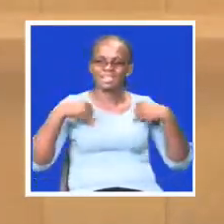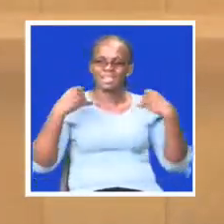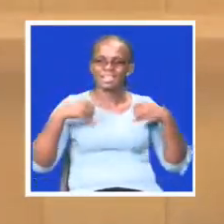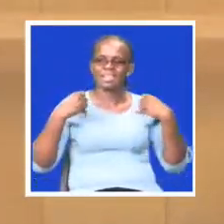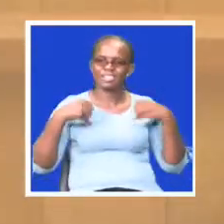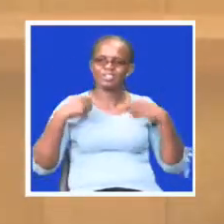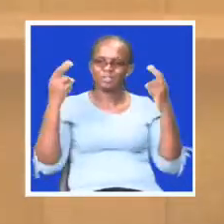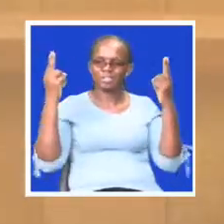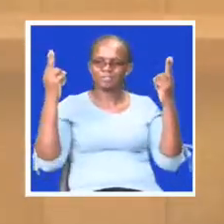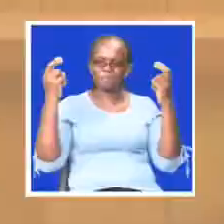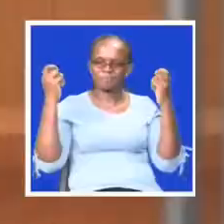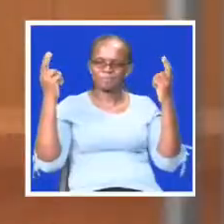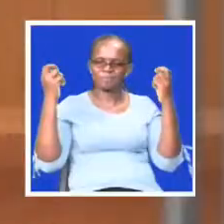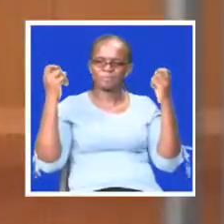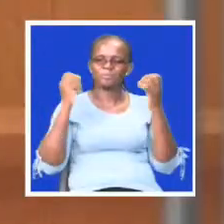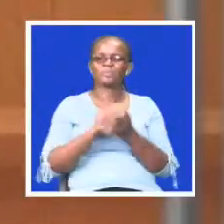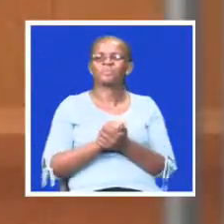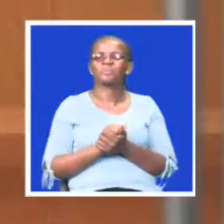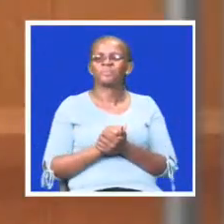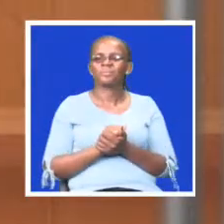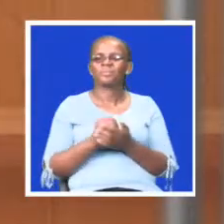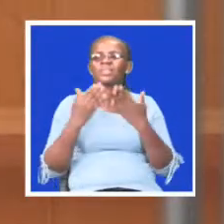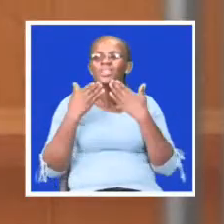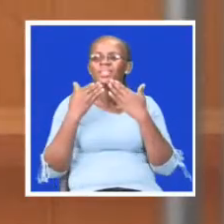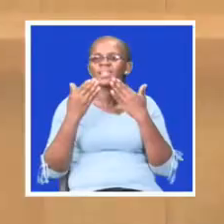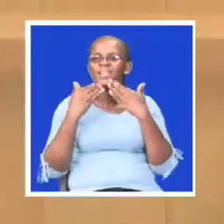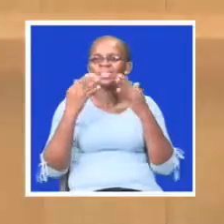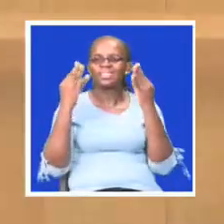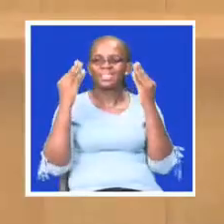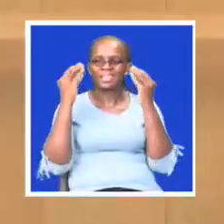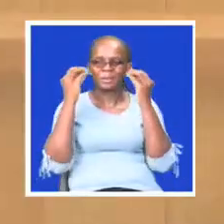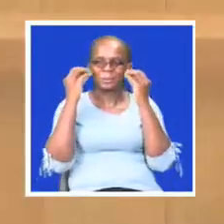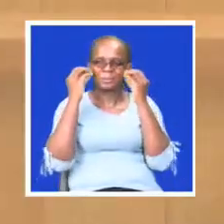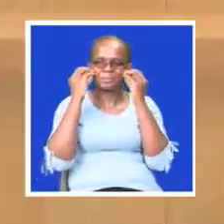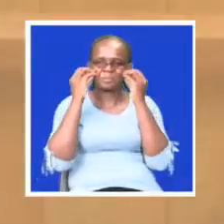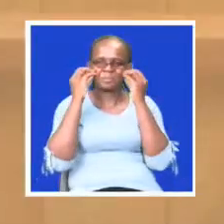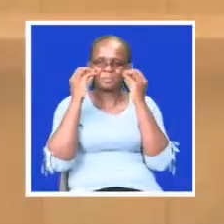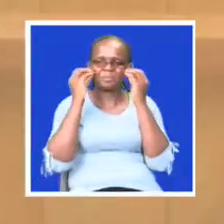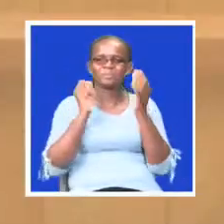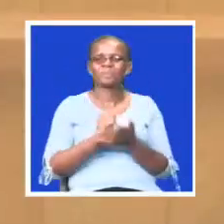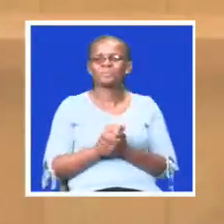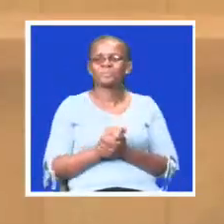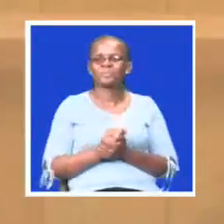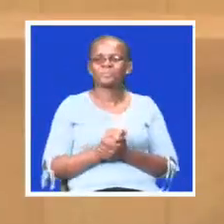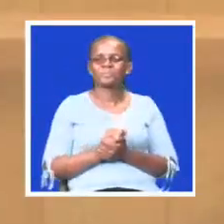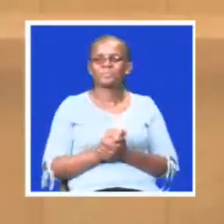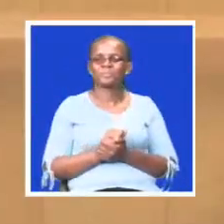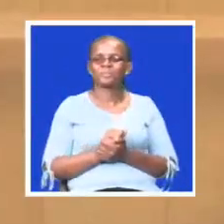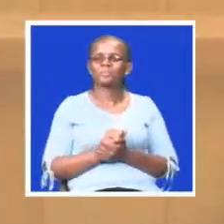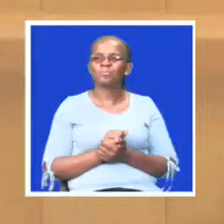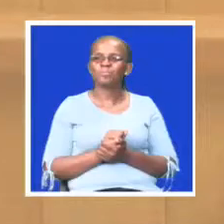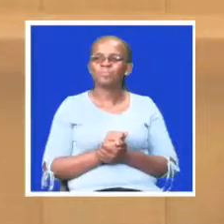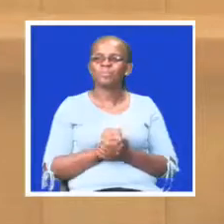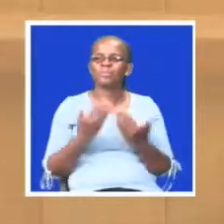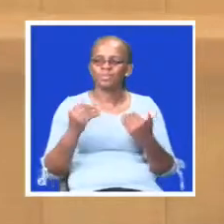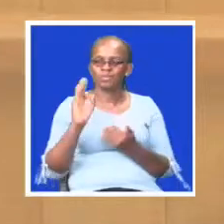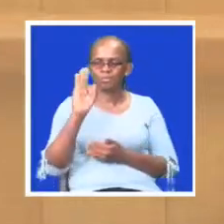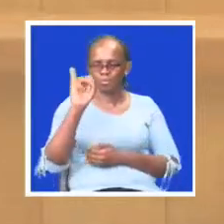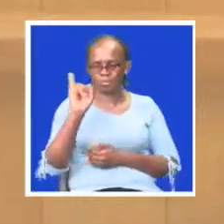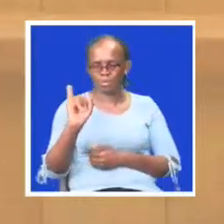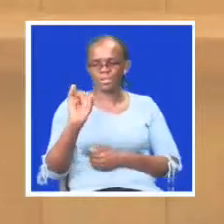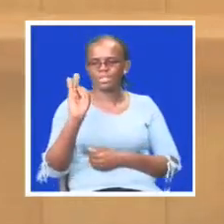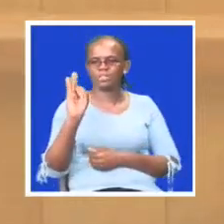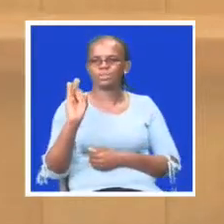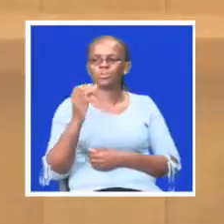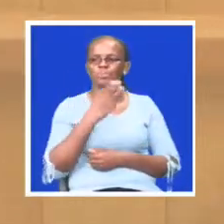have yourself a lovely, lovely day. Thank you, thank you, Nobas. All right, thank you so much. From 1s and from 2s,